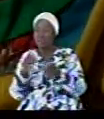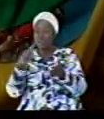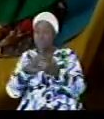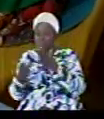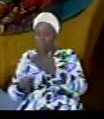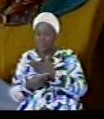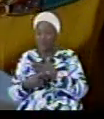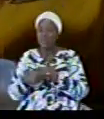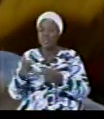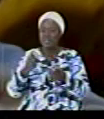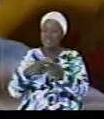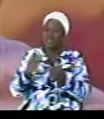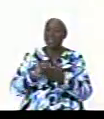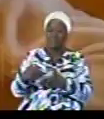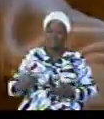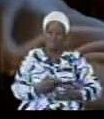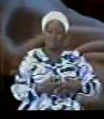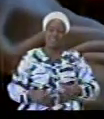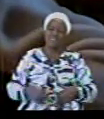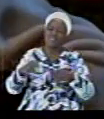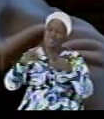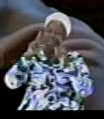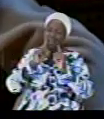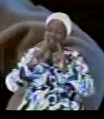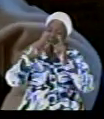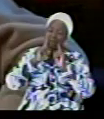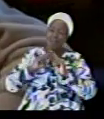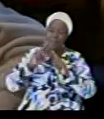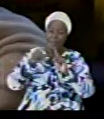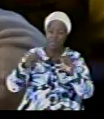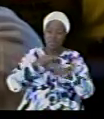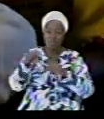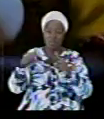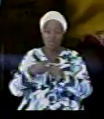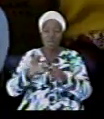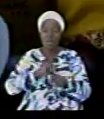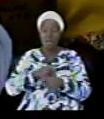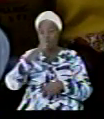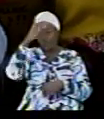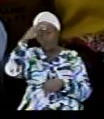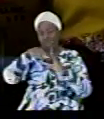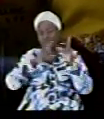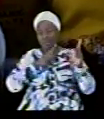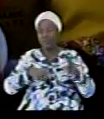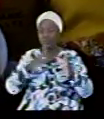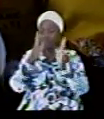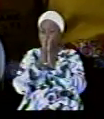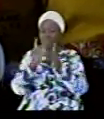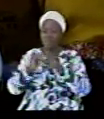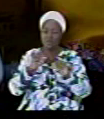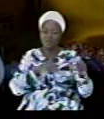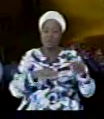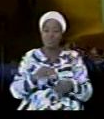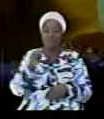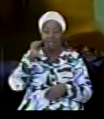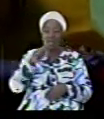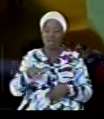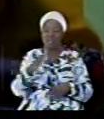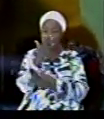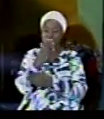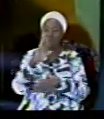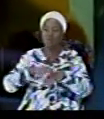with the stomach. But then, when Pastor Kumuyi prayed, I laid my hand upon the baby's stomach and upon his